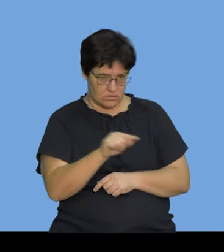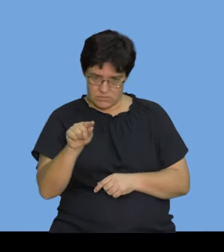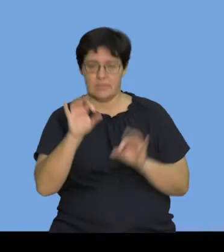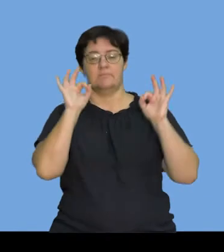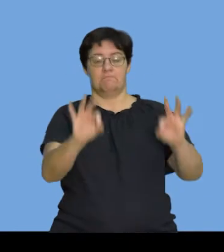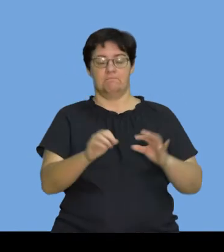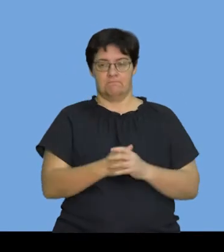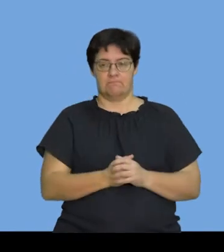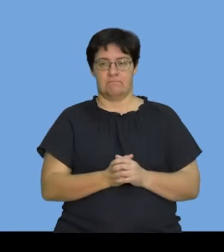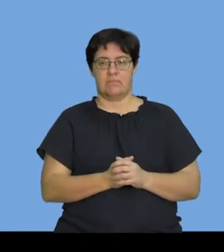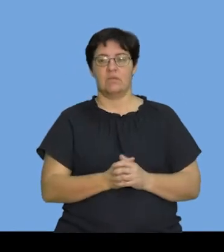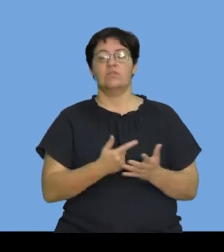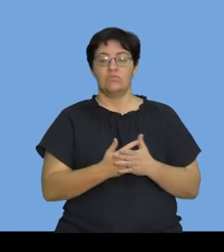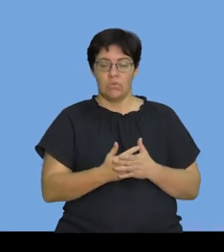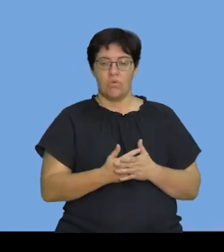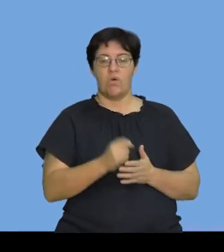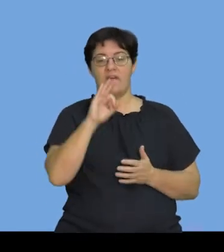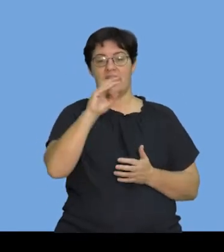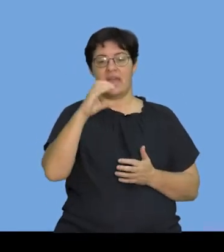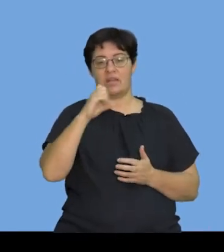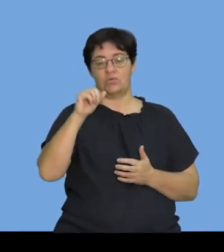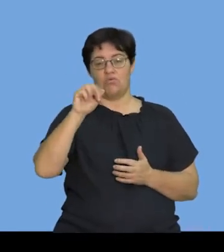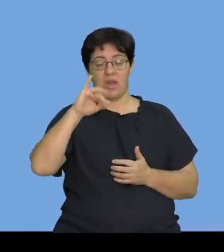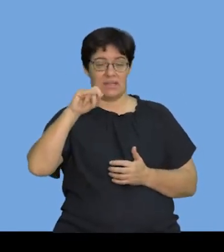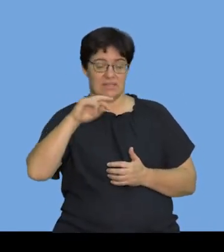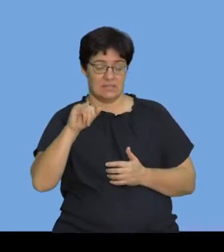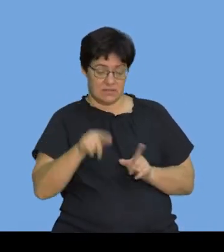And then to factorize this, it will be x